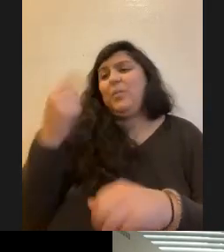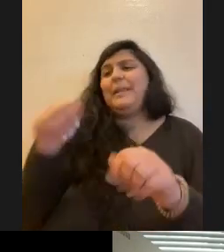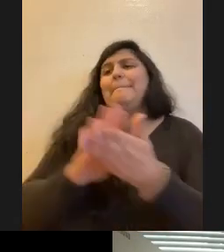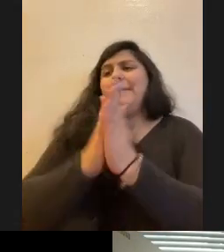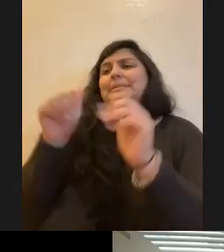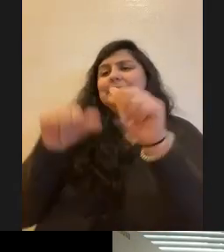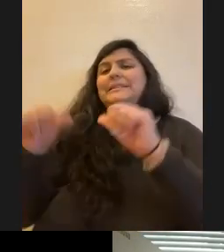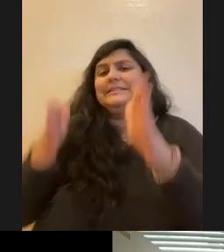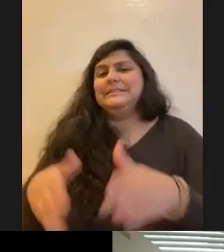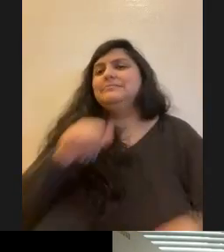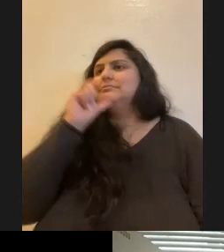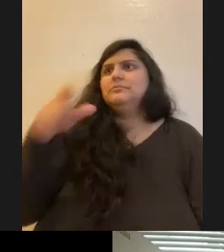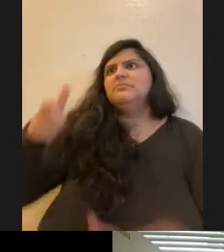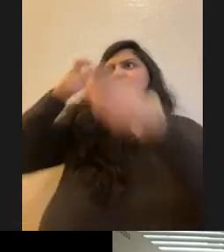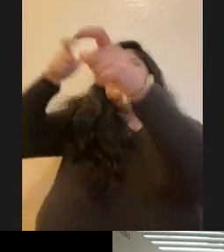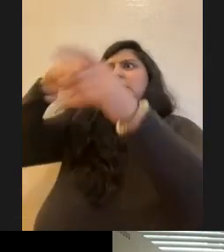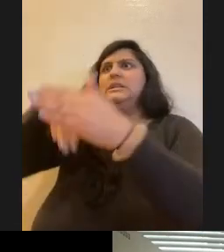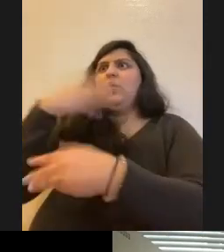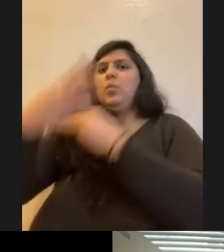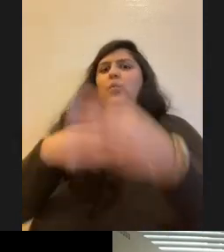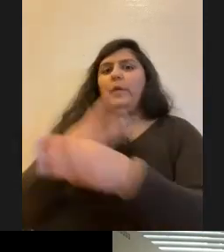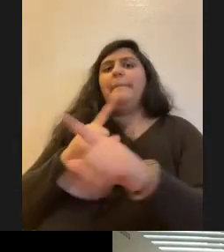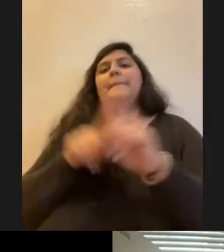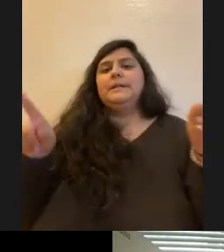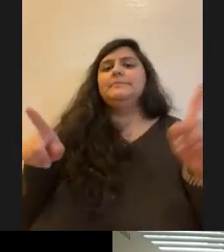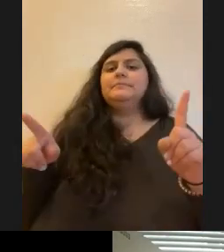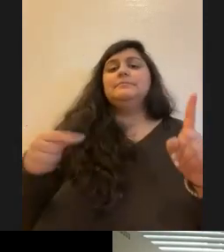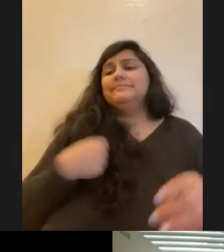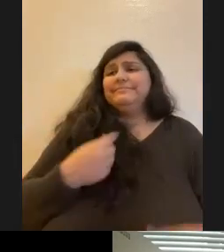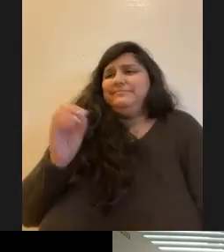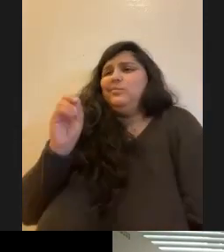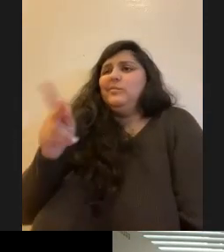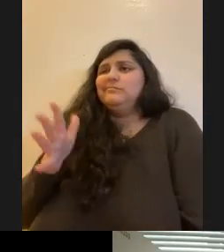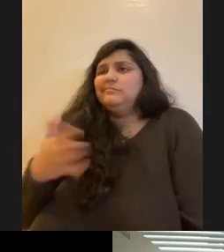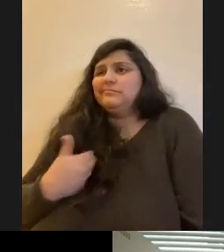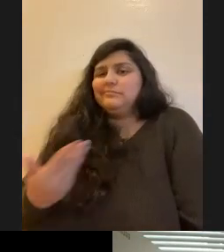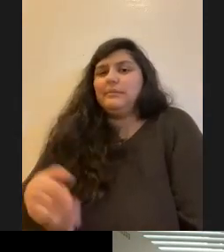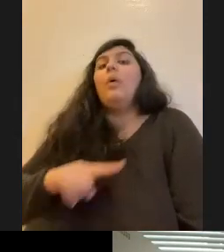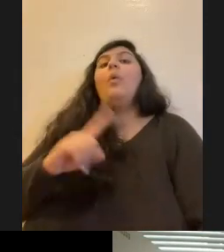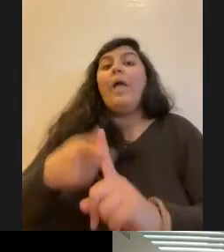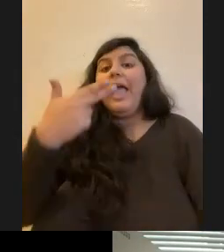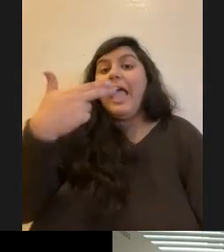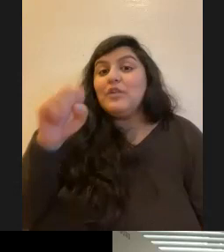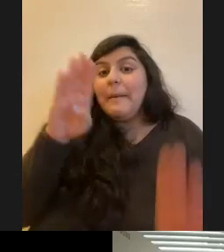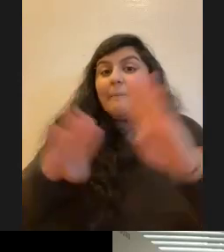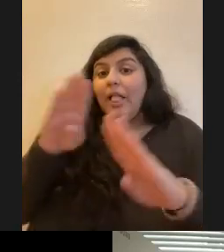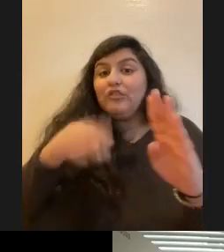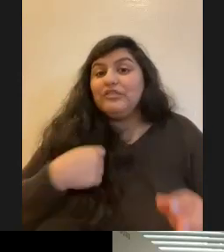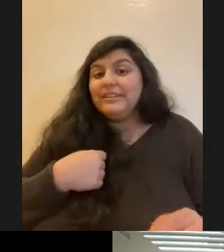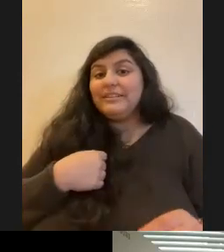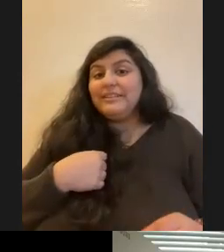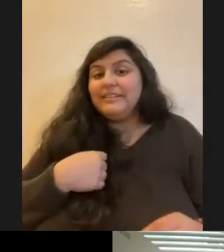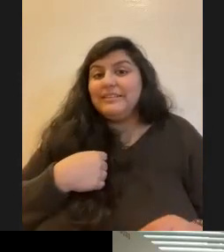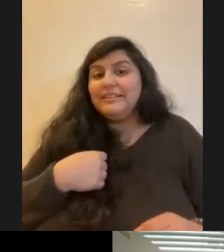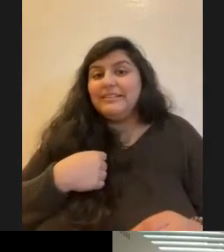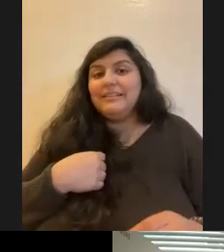like you have to be the smartest person in the world. I was like, okay, especially when I got to like high school biology, it was not my